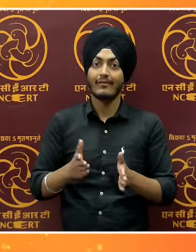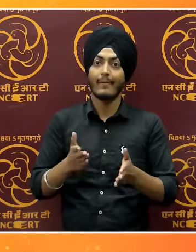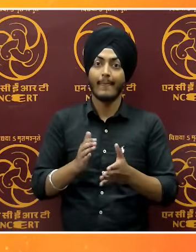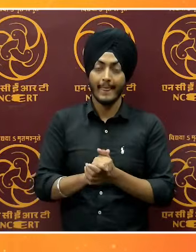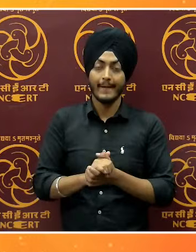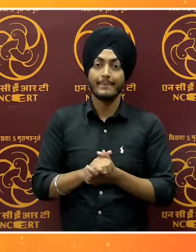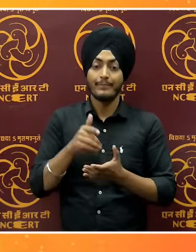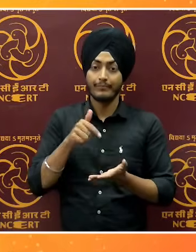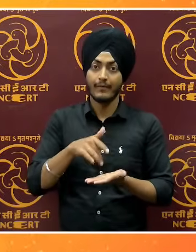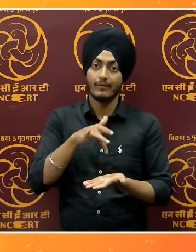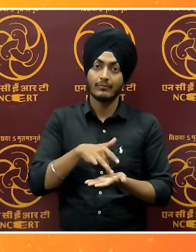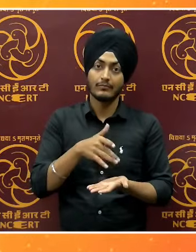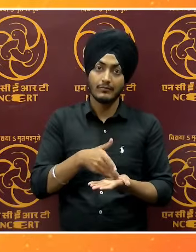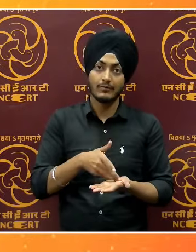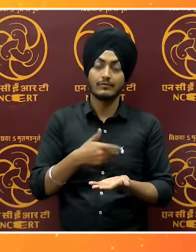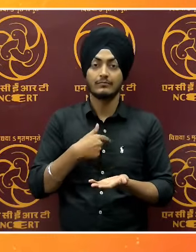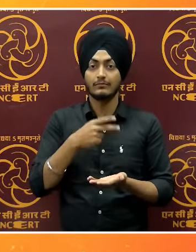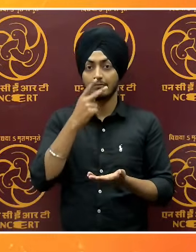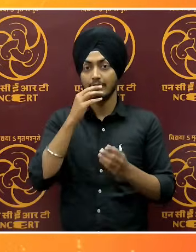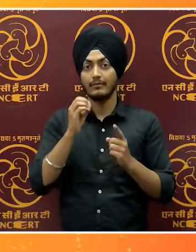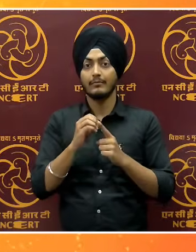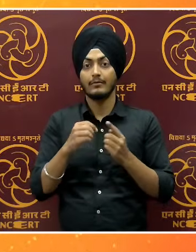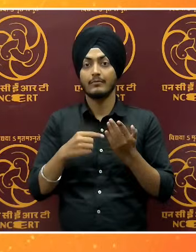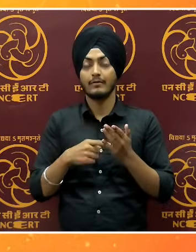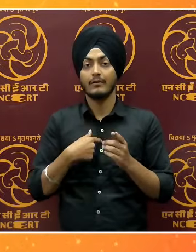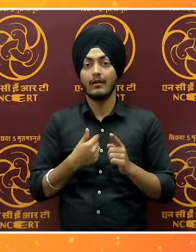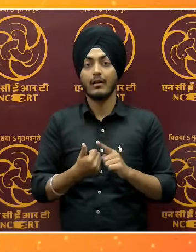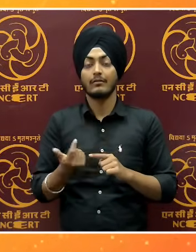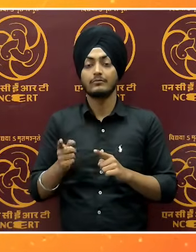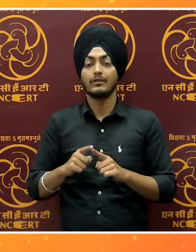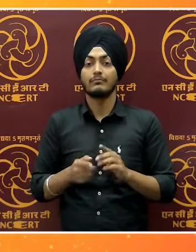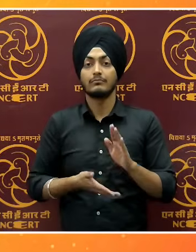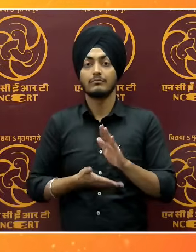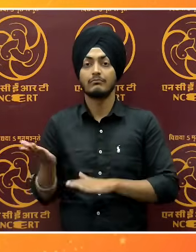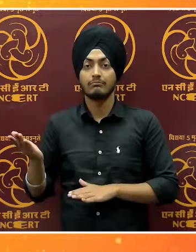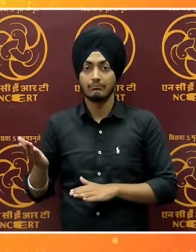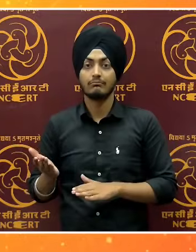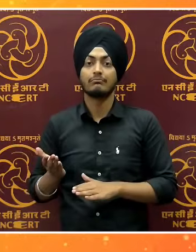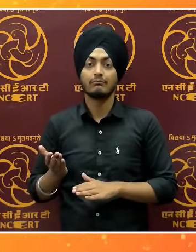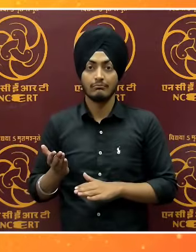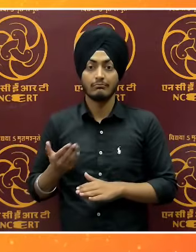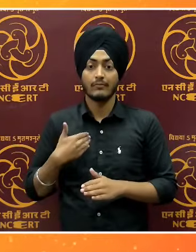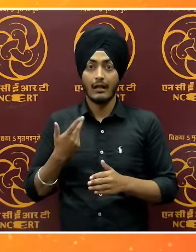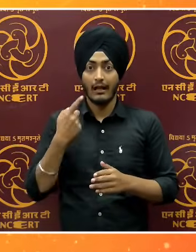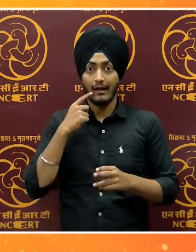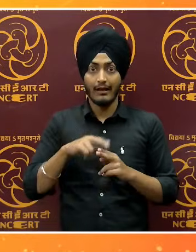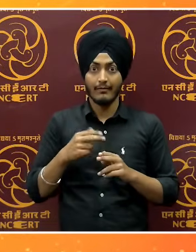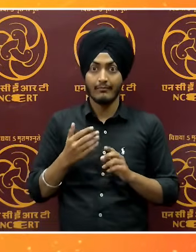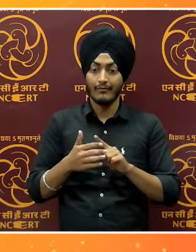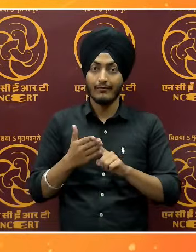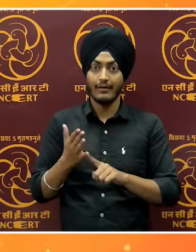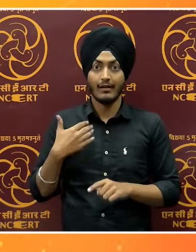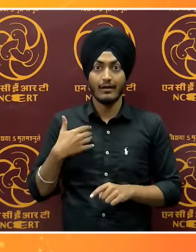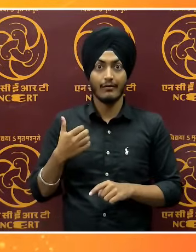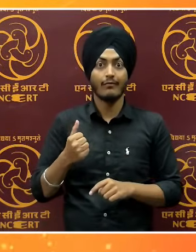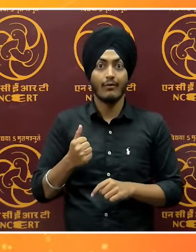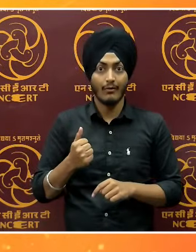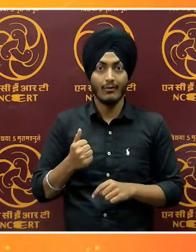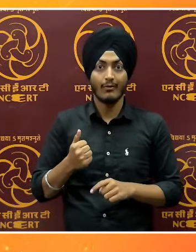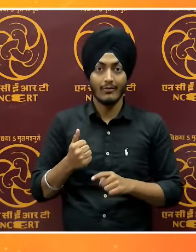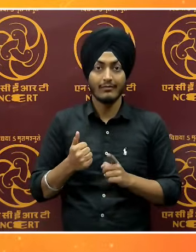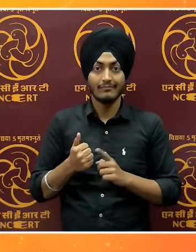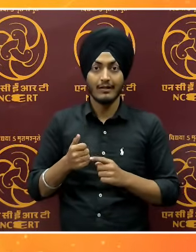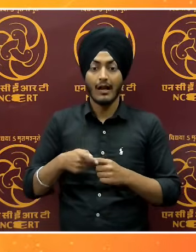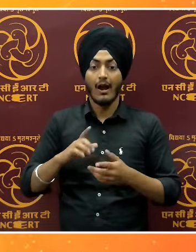the magnetic field is towards left. So look at this, when I fold the finger, the direction will